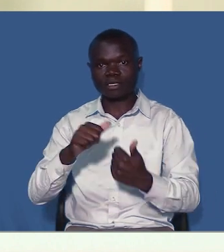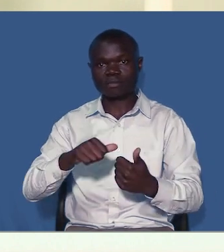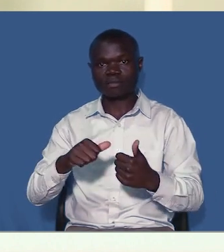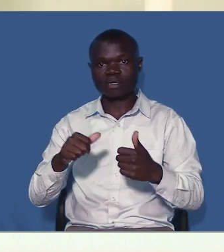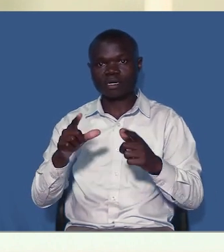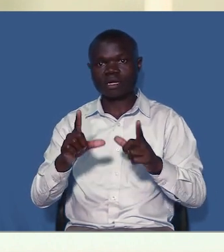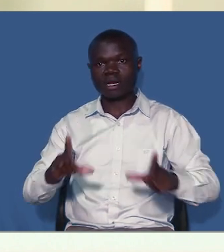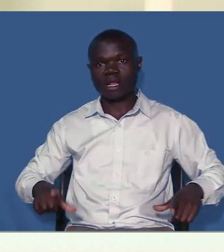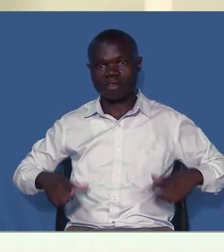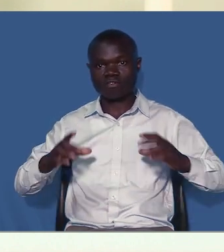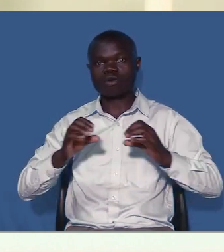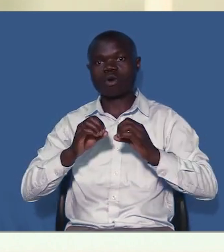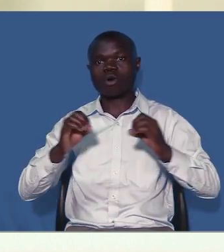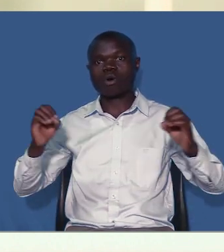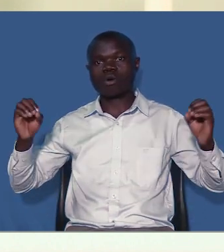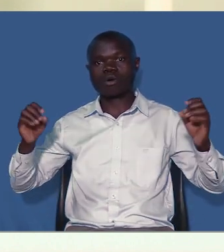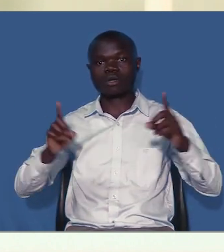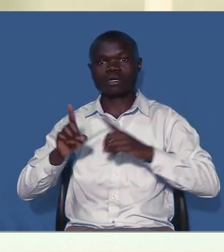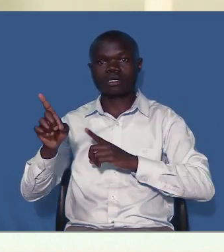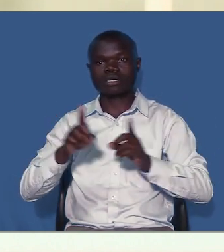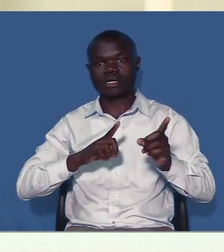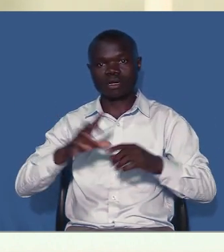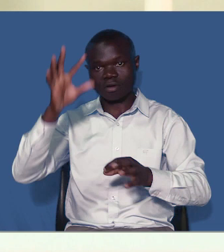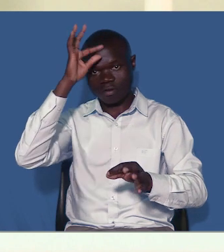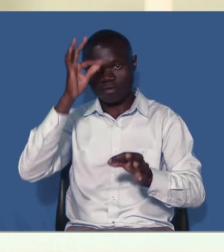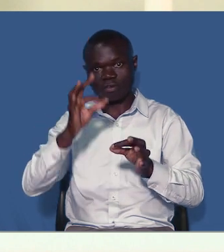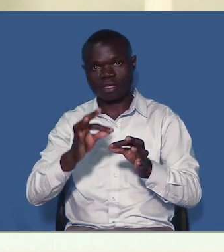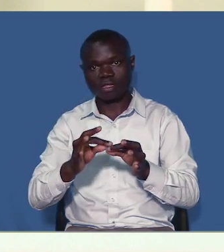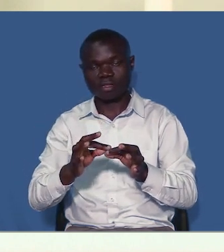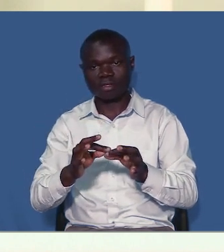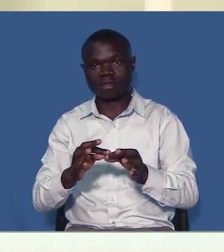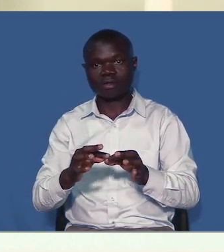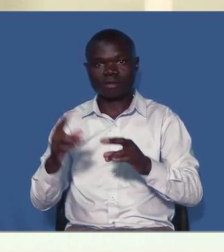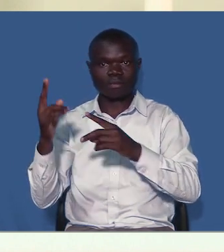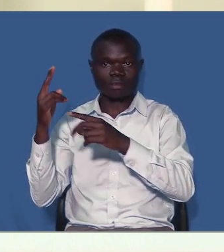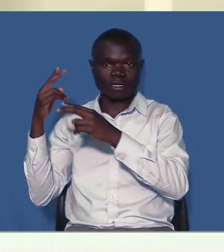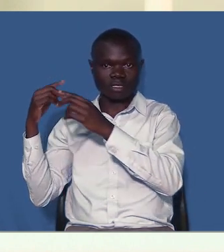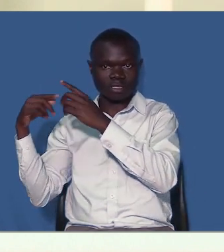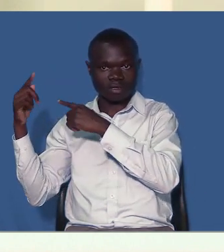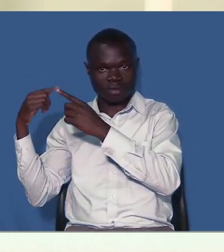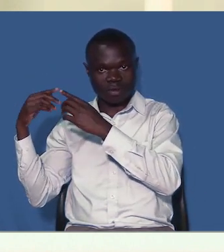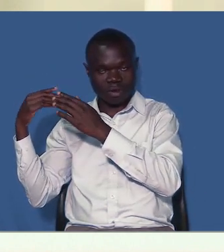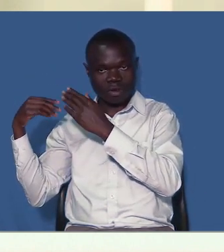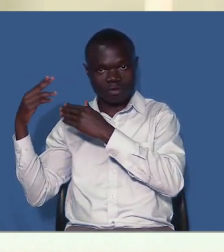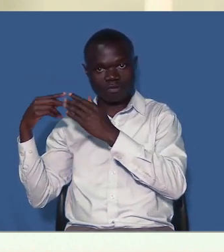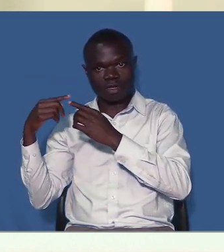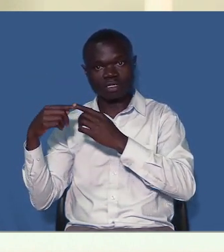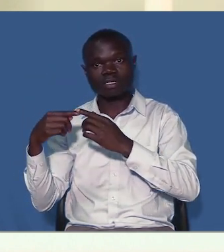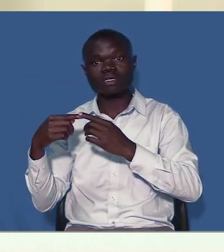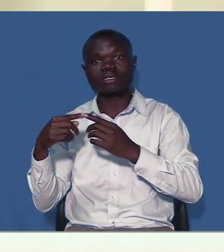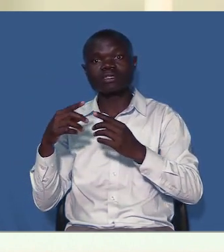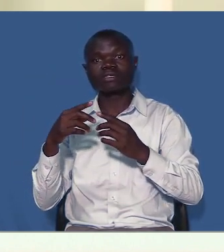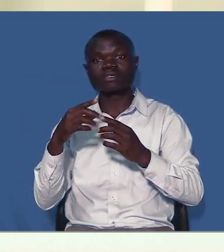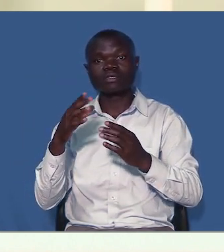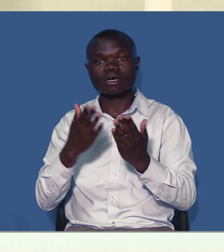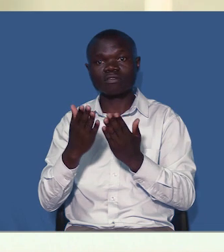We need to experience, demonstrate love, obedience to God's word, service to one another, and